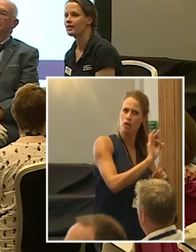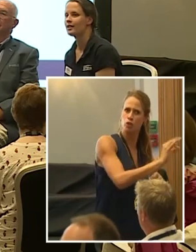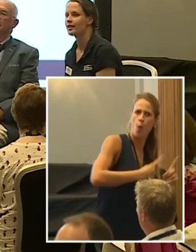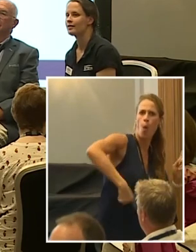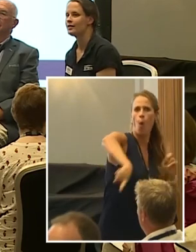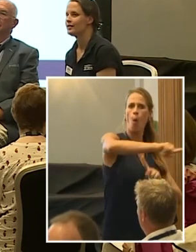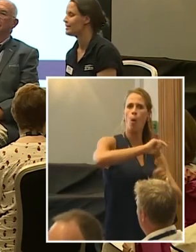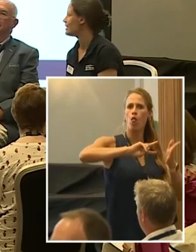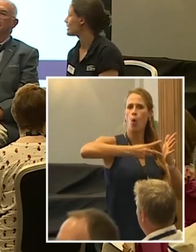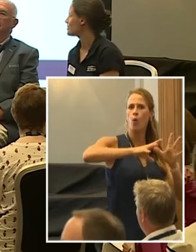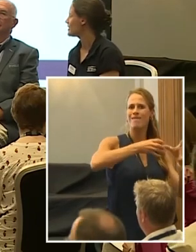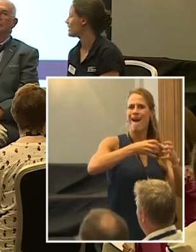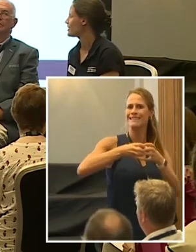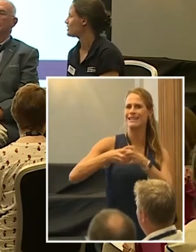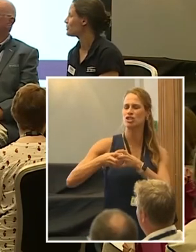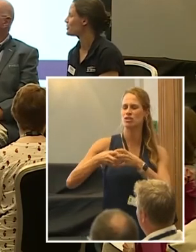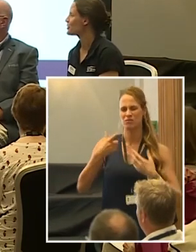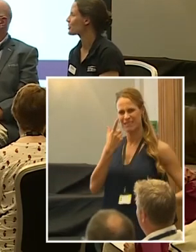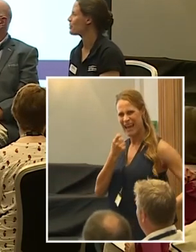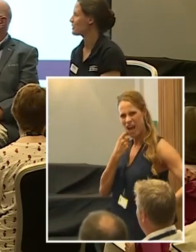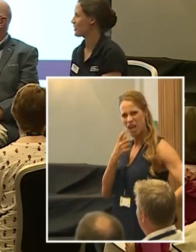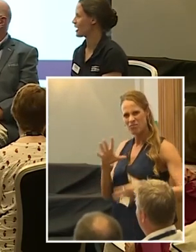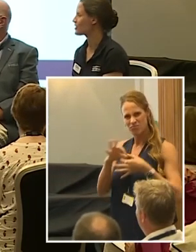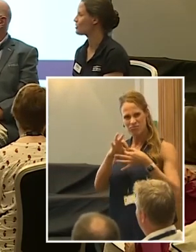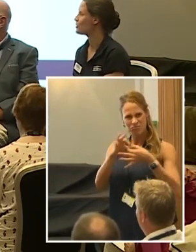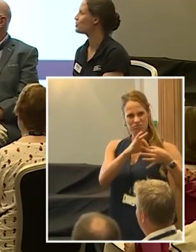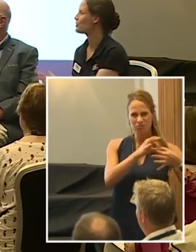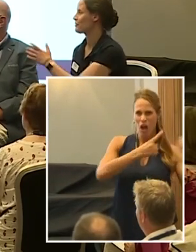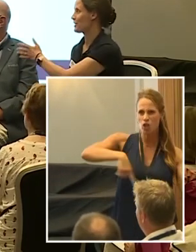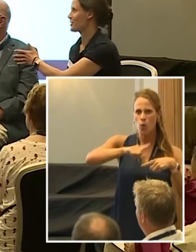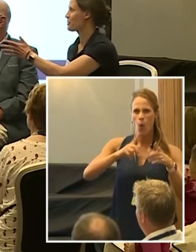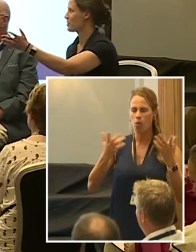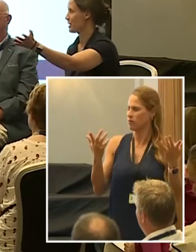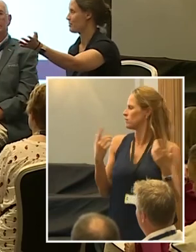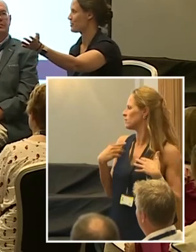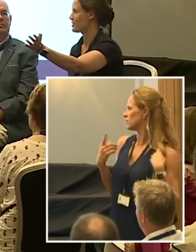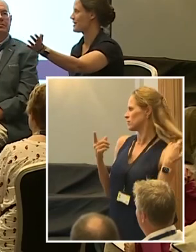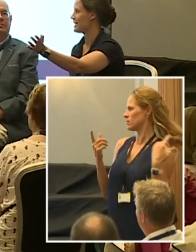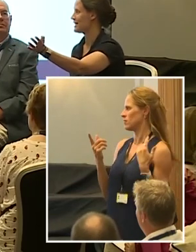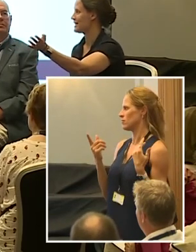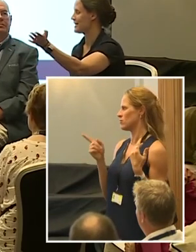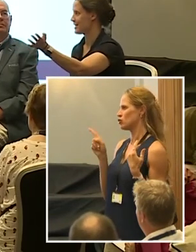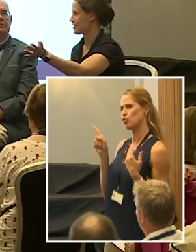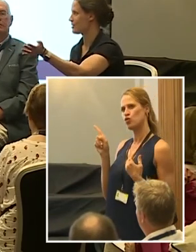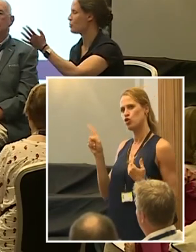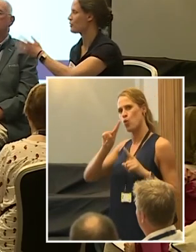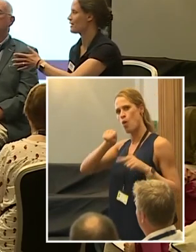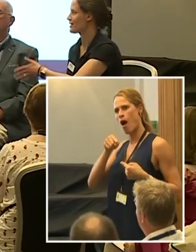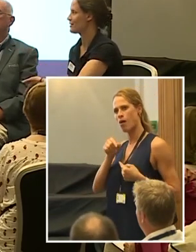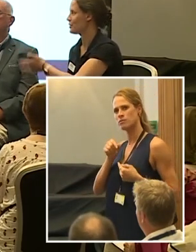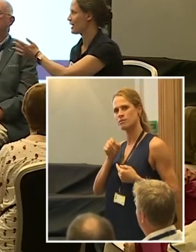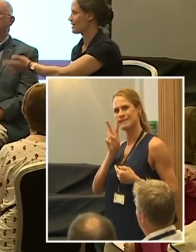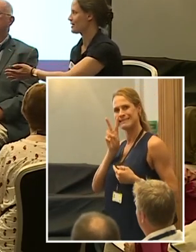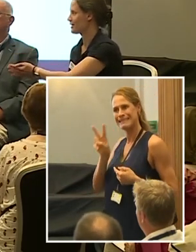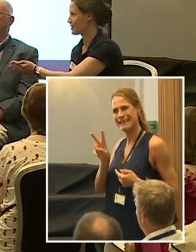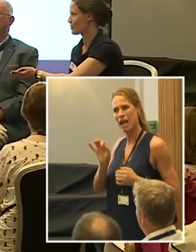their lists? Yes, Matias, do you want to comment on that? So you wouldn't, for example, be able to see details at Moorfield's